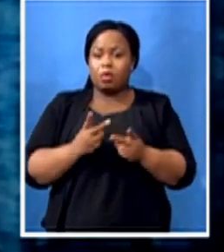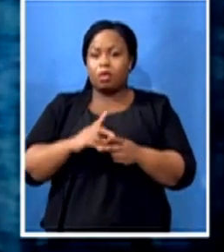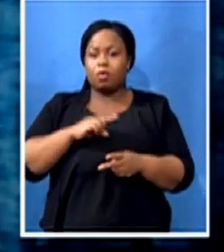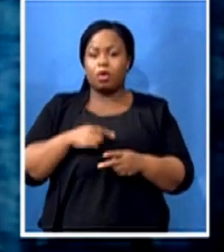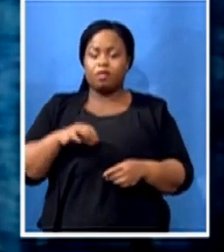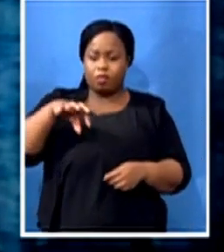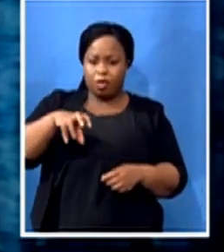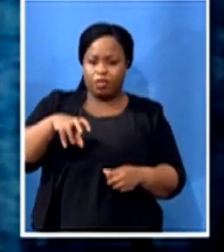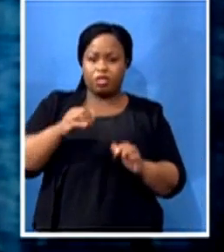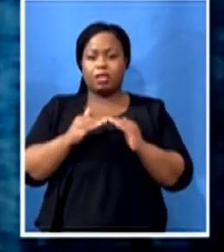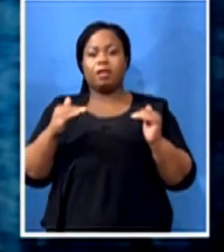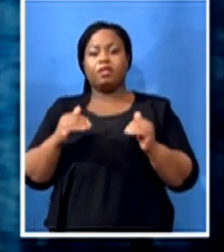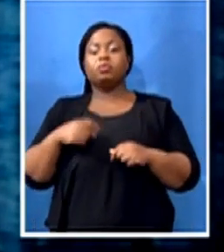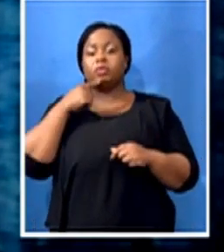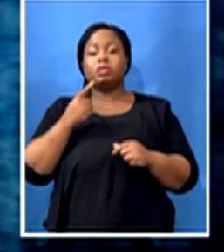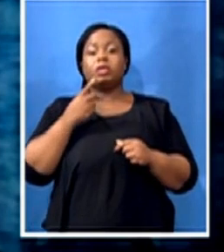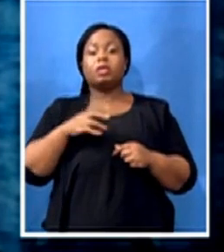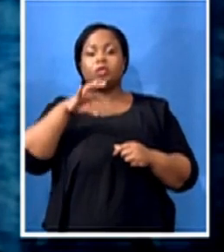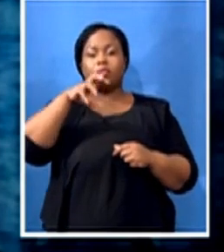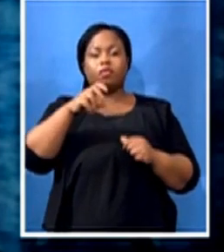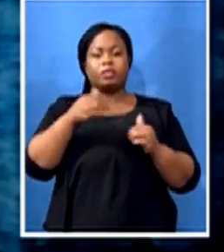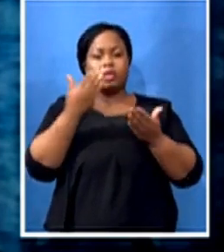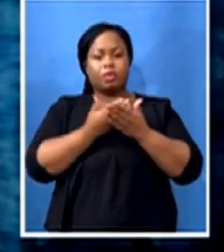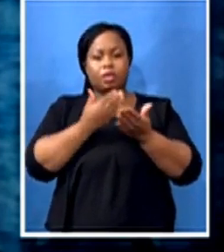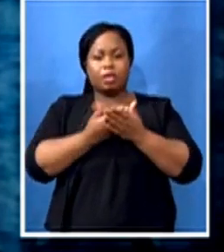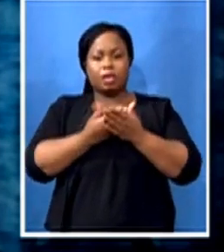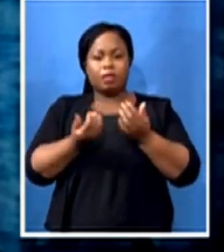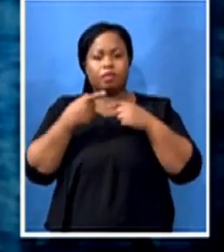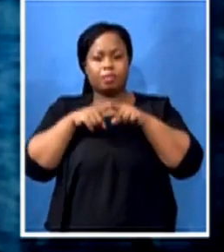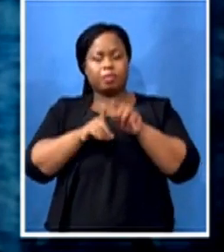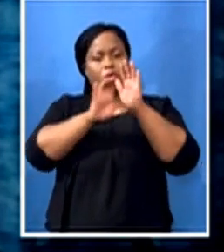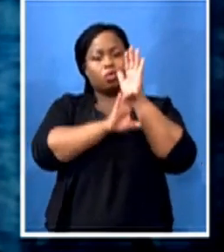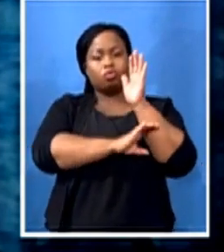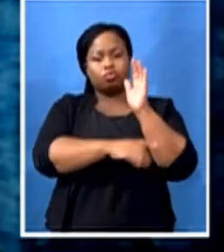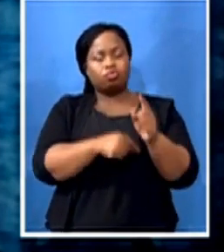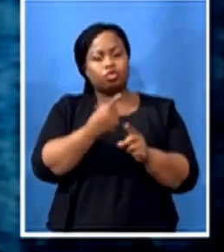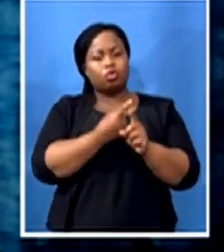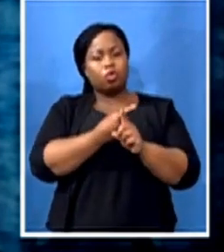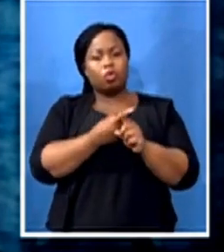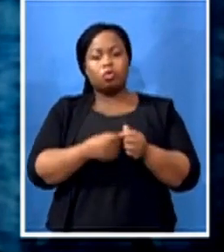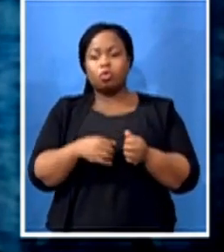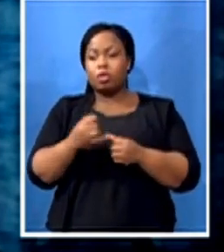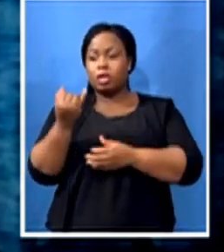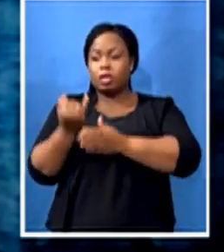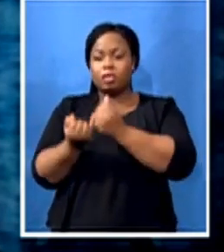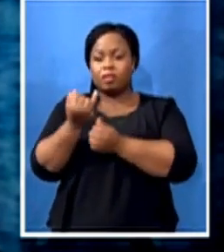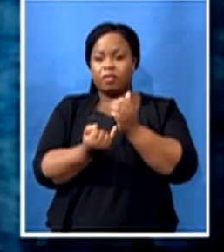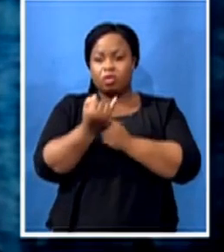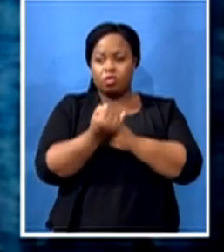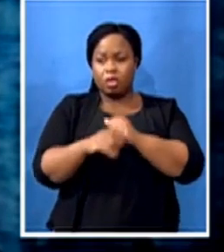it into provincial constituencies? Or will it be like, for example, what the Van Zyl Slabbe task